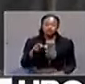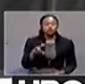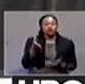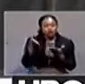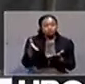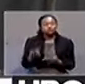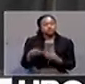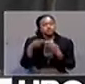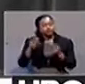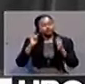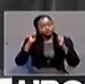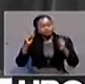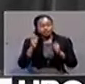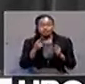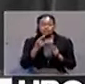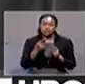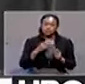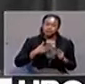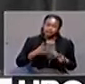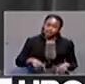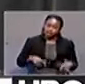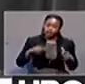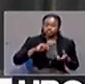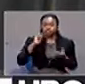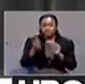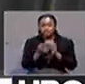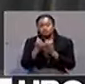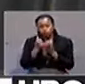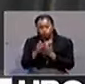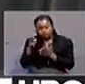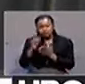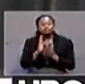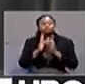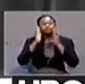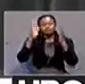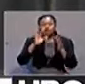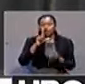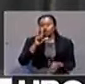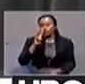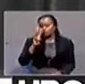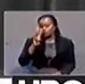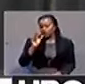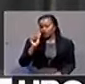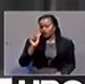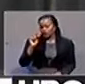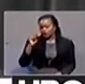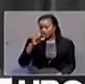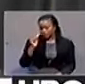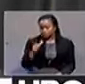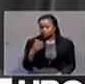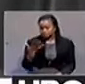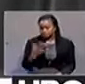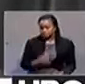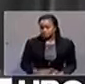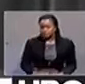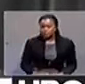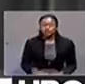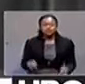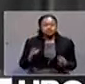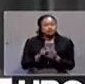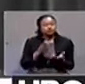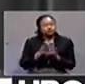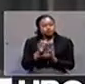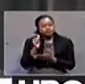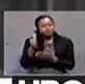testimony that my life has changed because of Dr. Cyprian Kizitoranga. He's a leader who